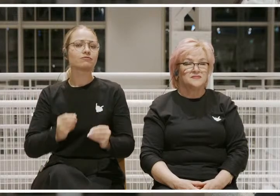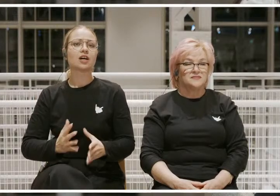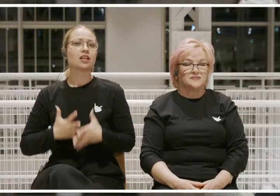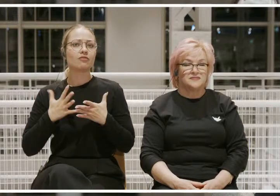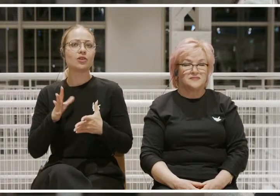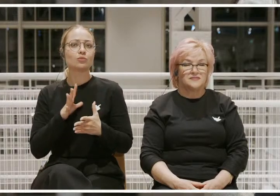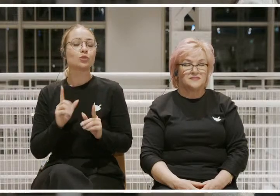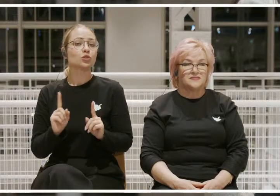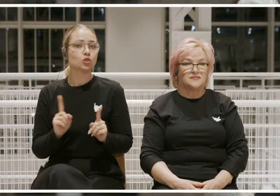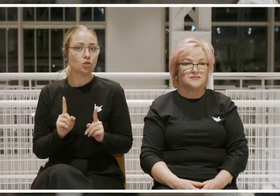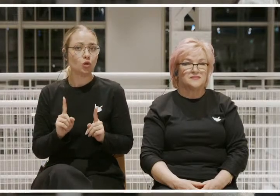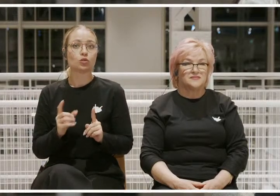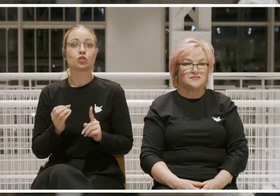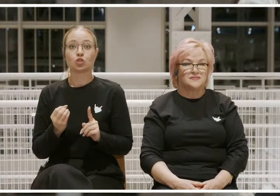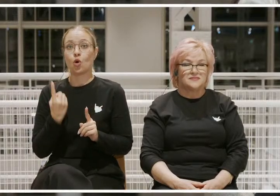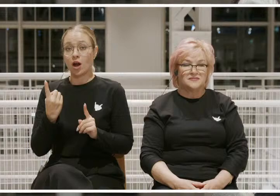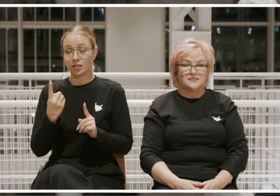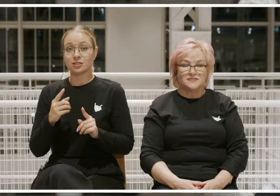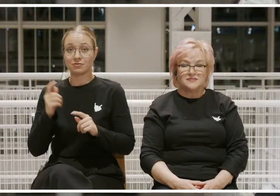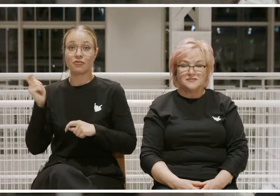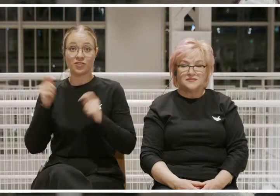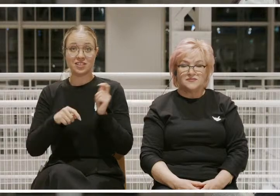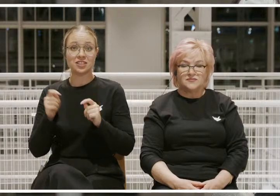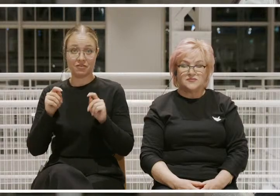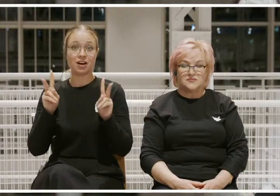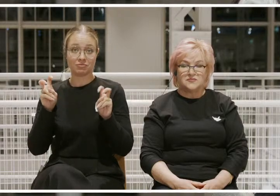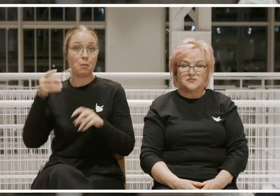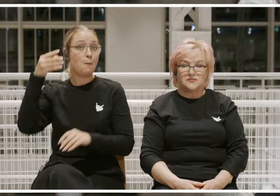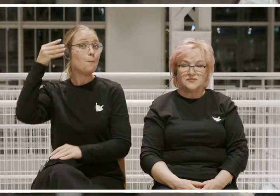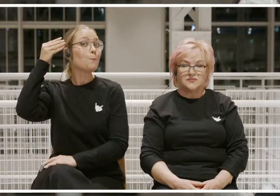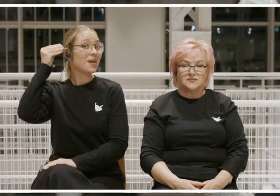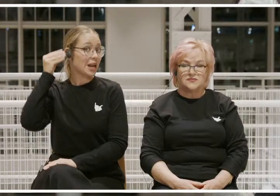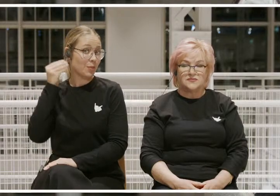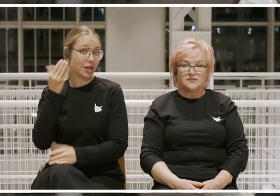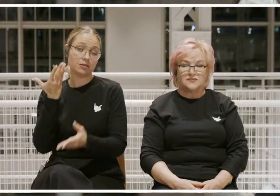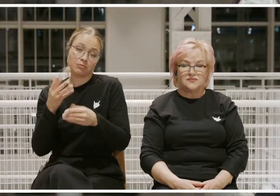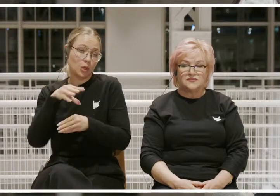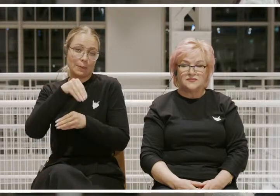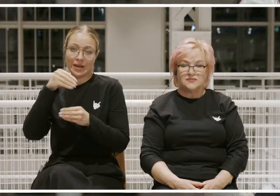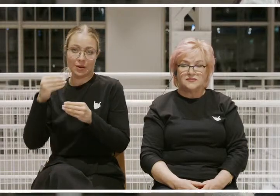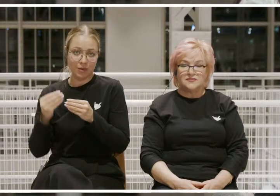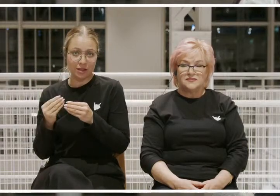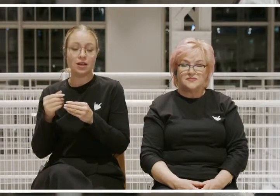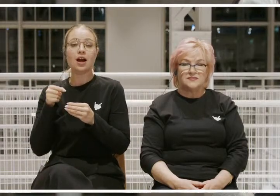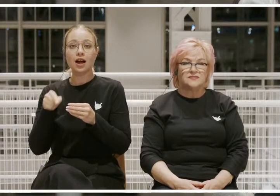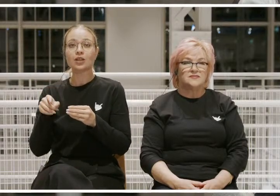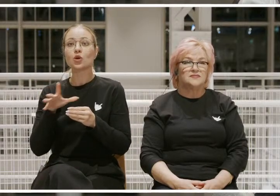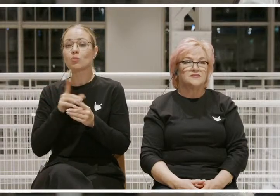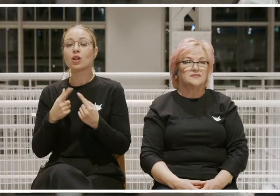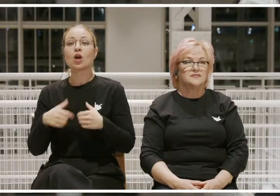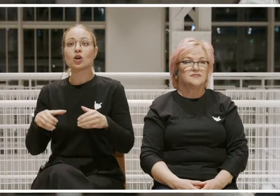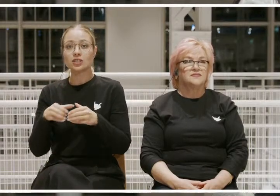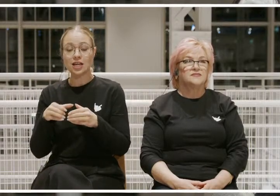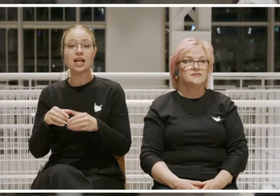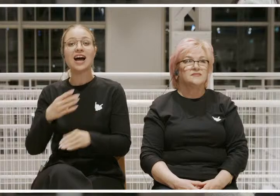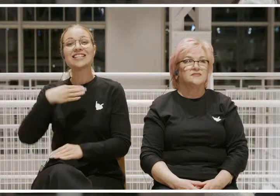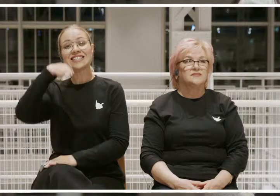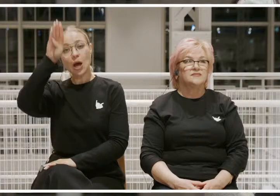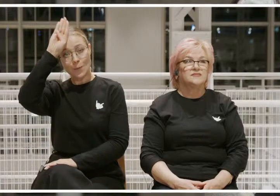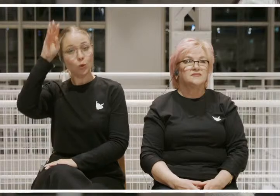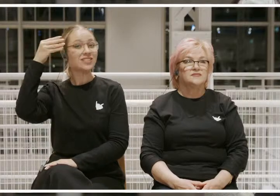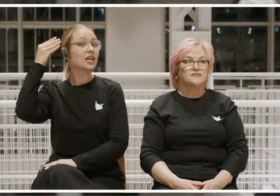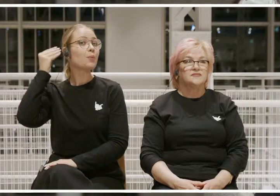by Hrant Dink Foundation in Istanbul in 2019, in response to the